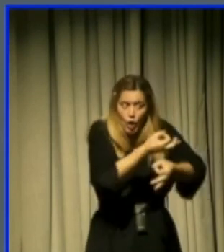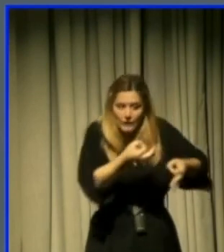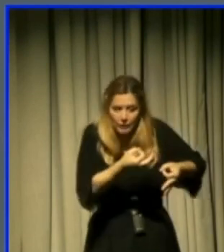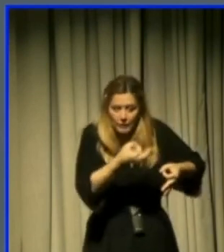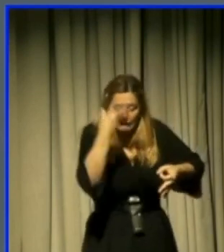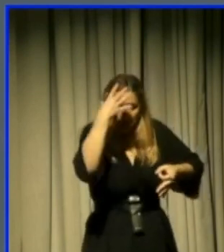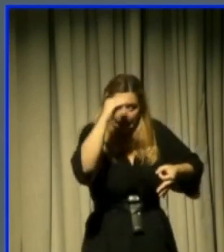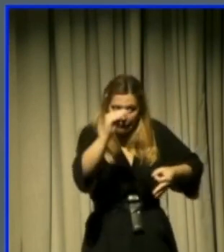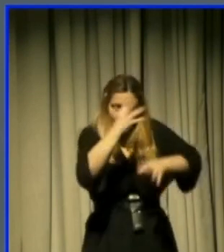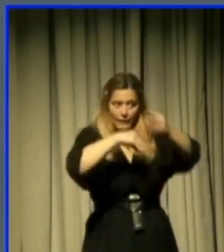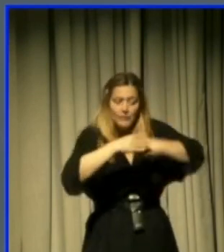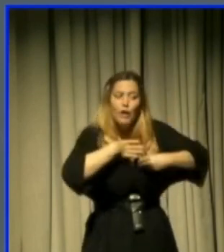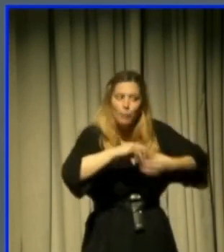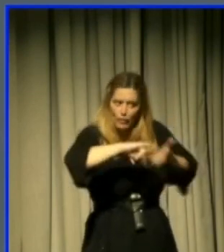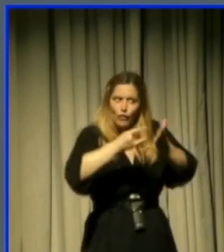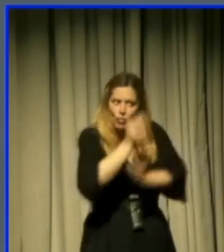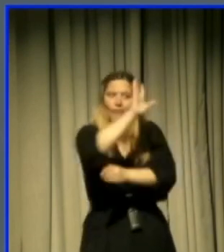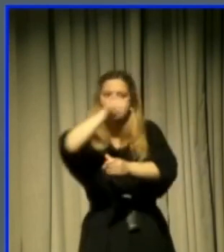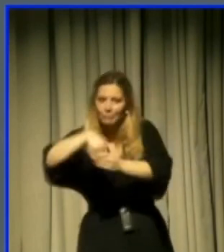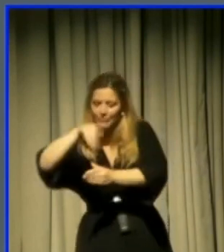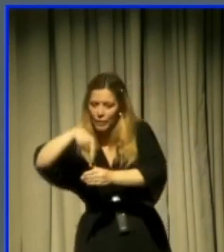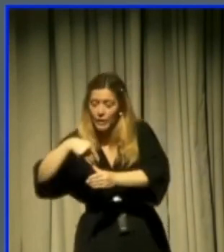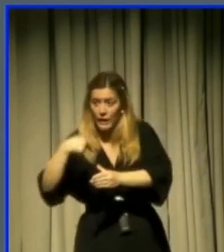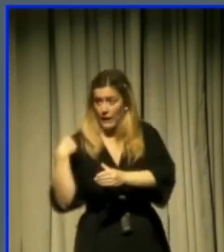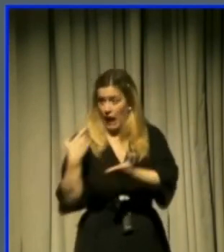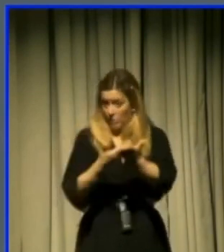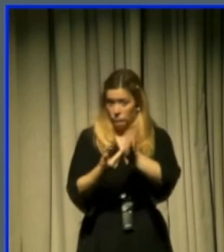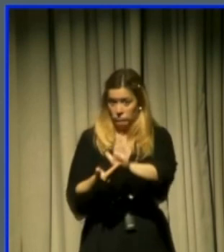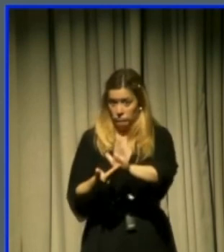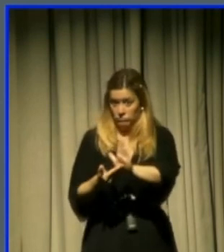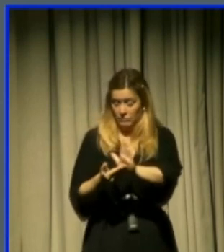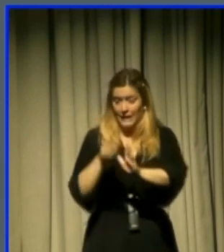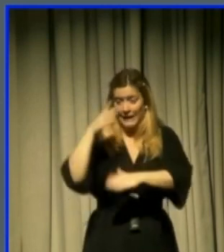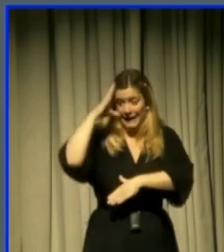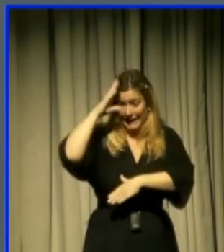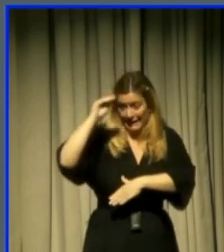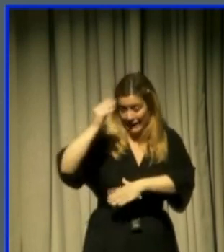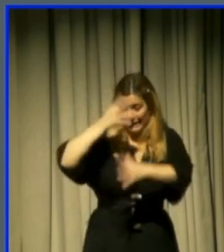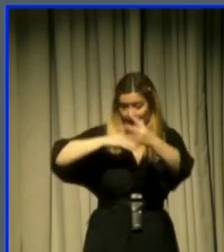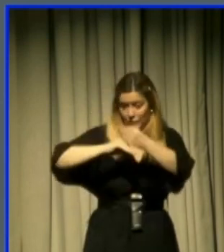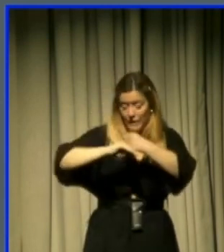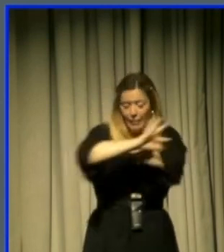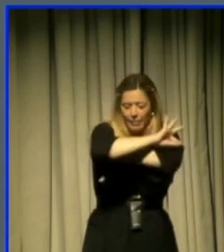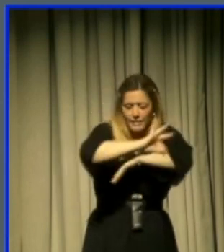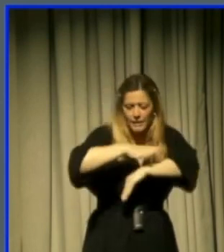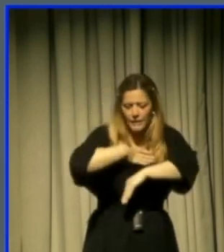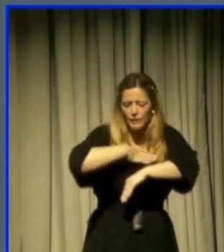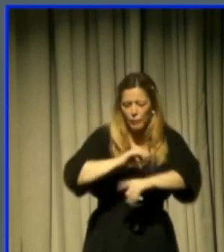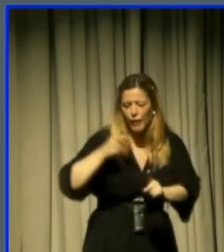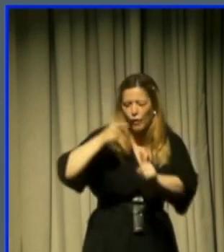design it to actually nurture and discern rarity in the creative unseen. And this is really what we are,